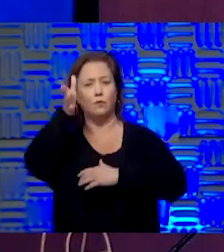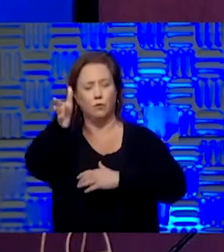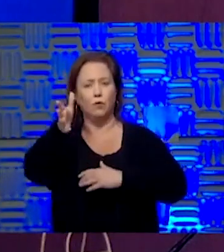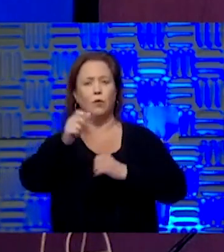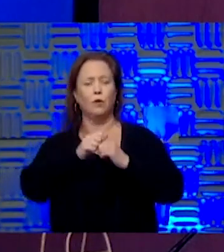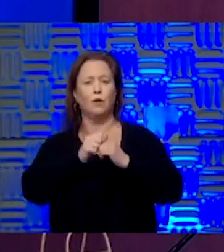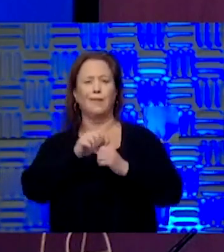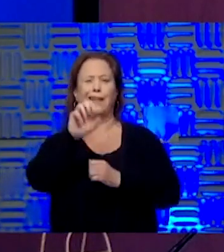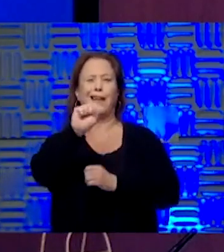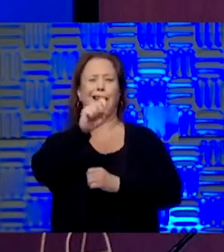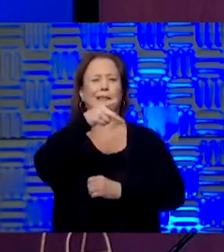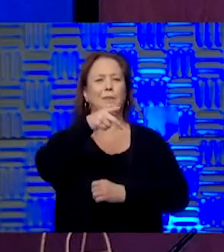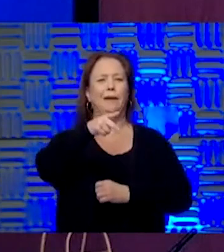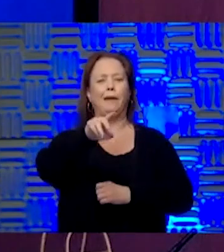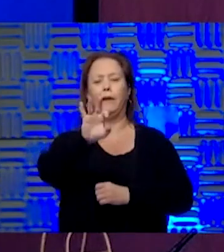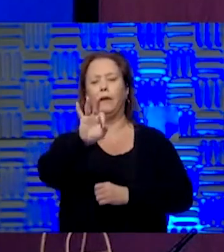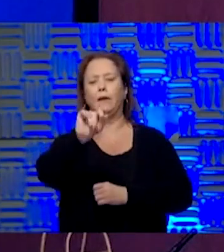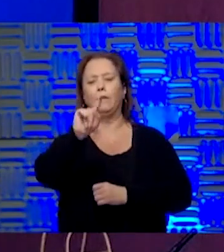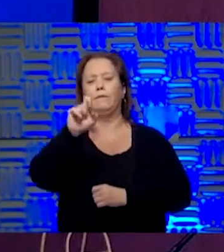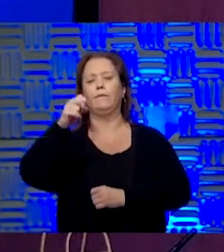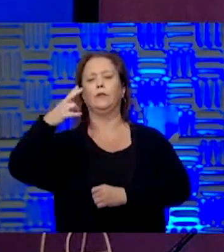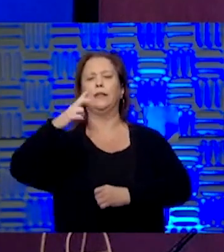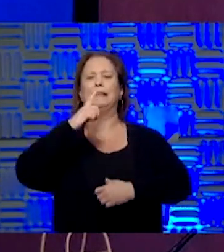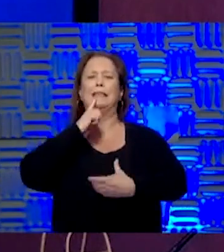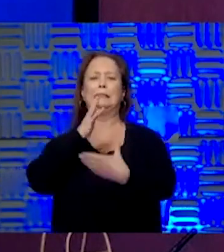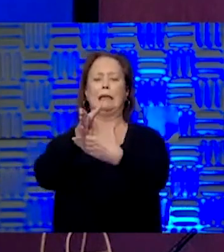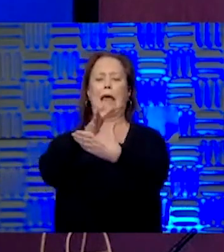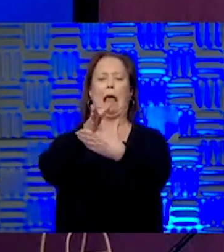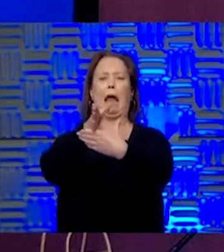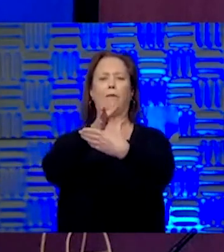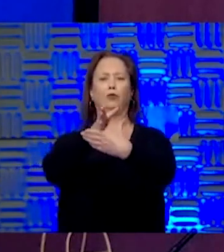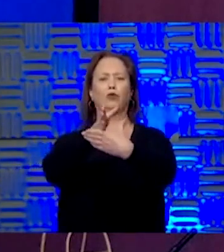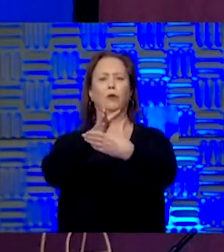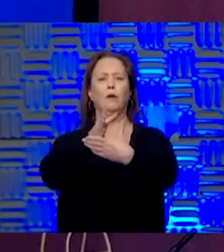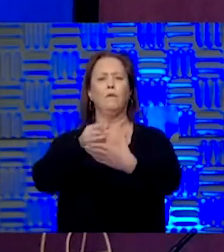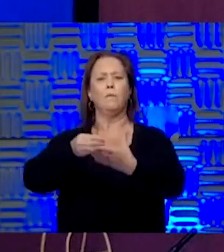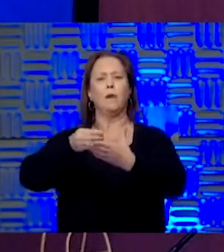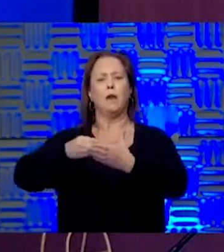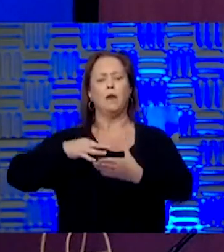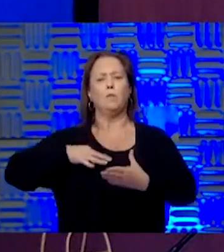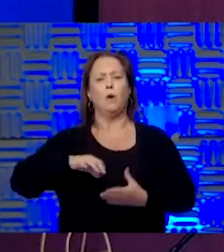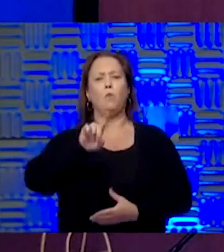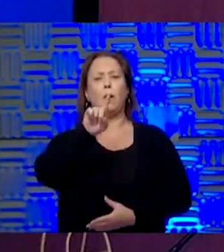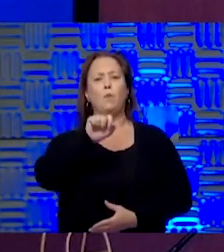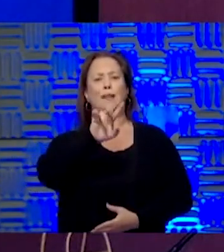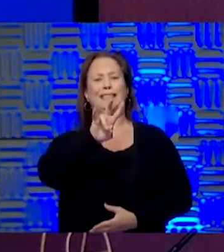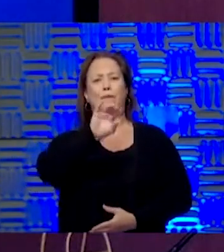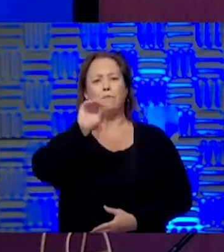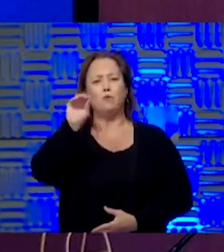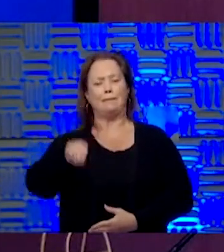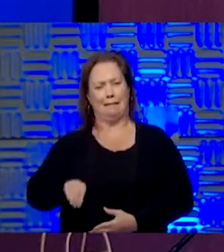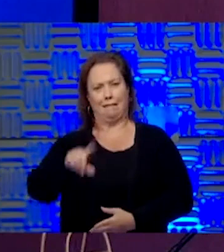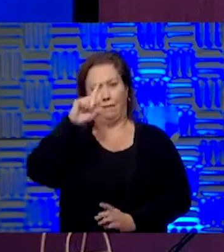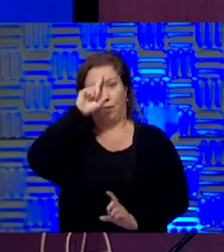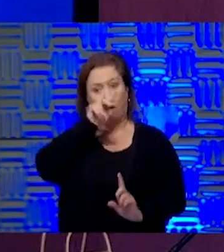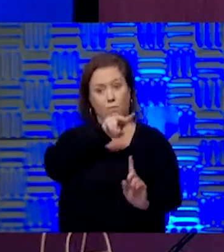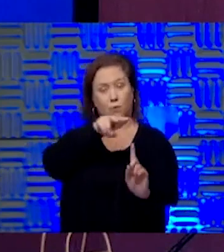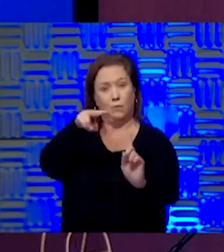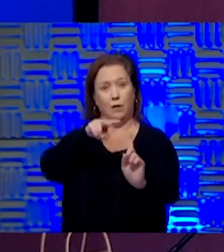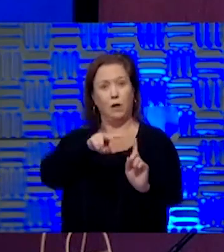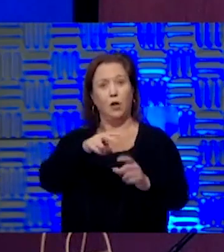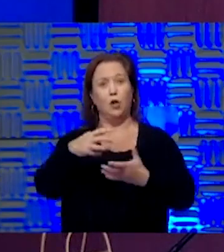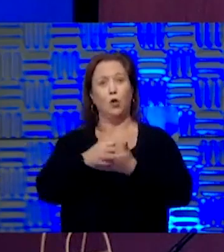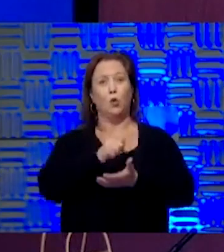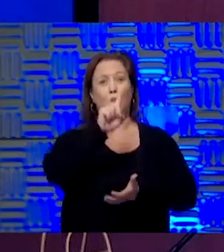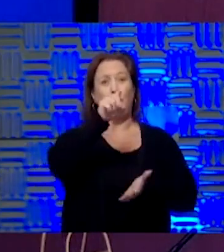like S&P and Fitch, say the average margin for hospitals is 1.7%. To put that in perspective, if you make